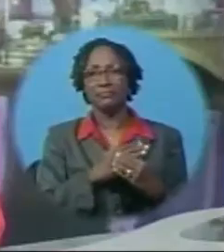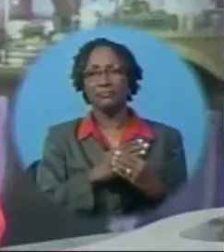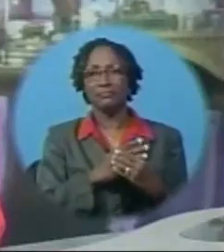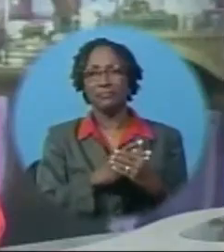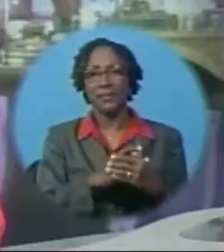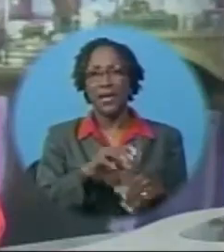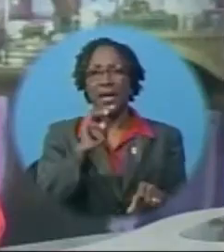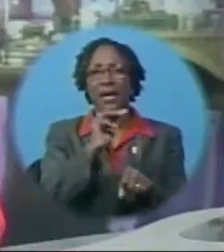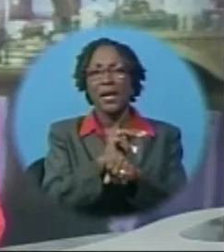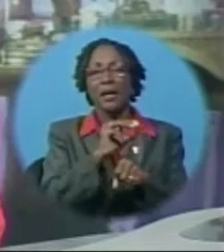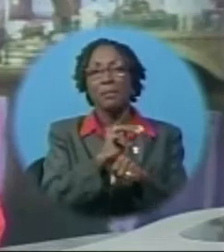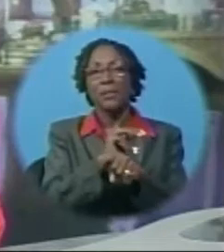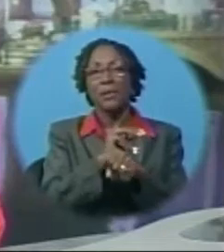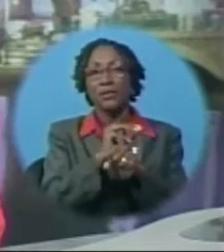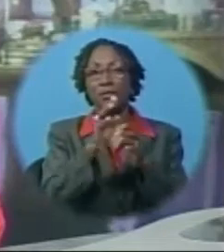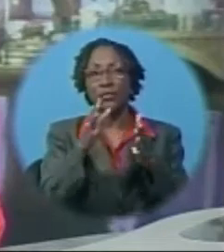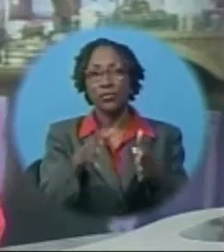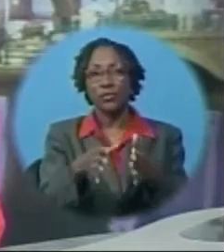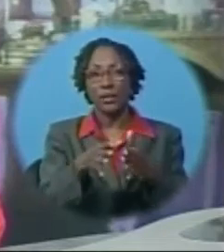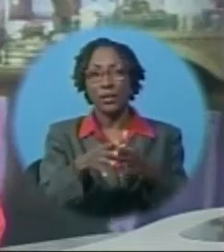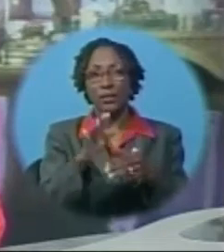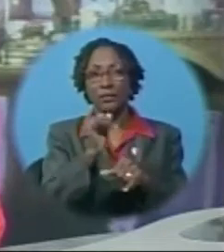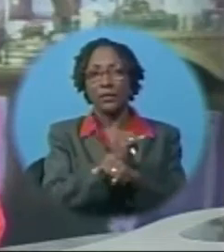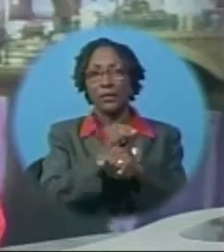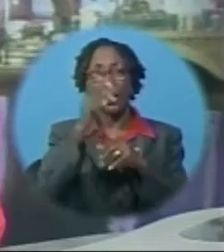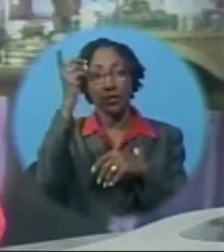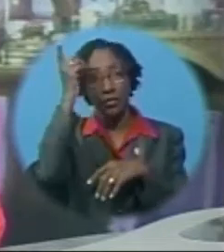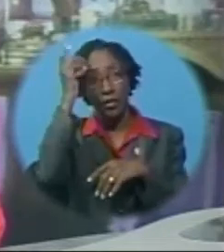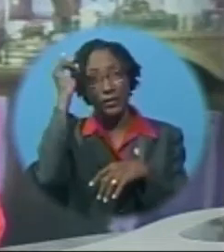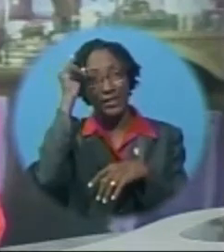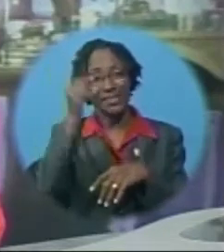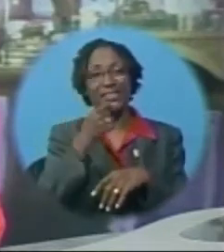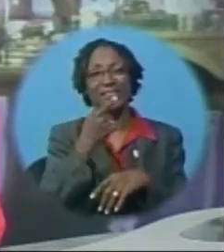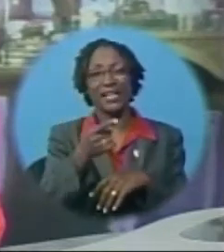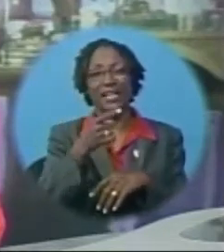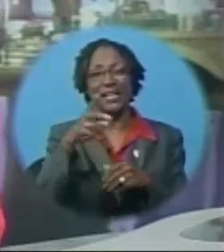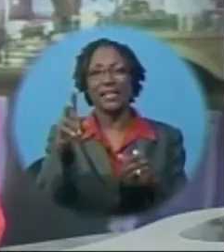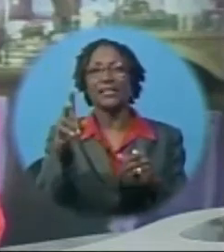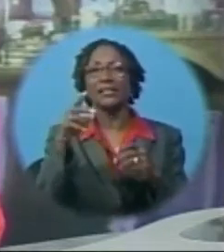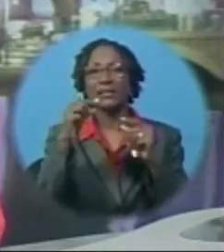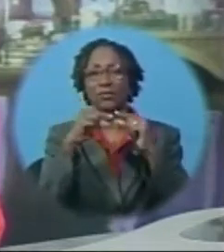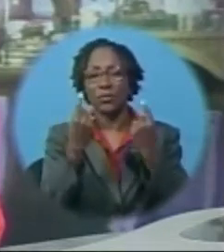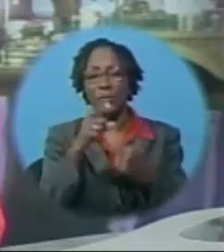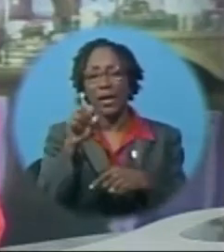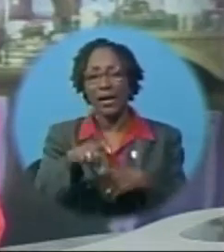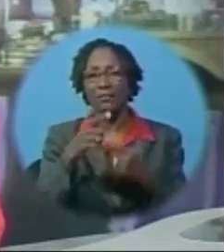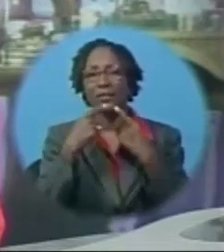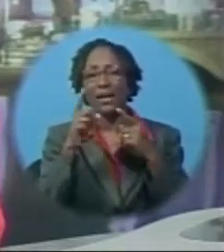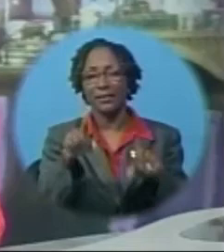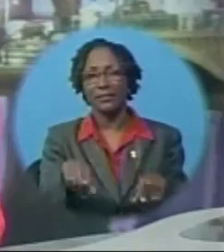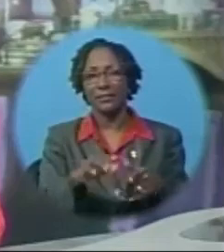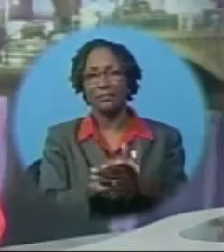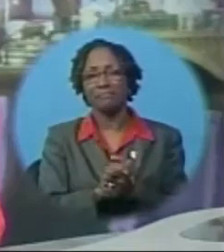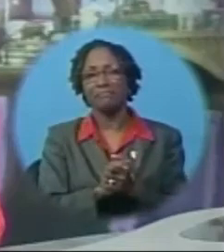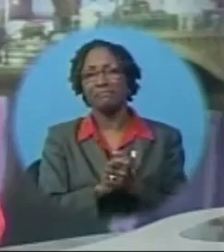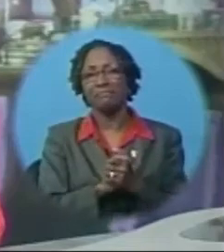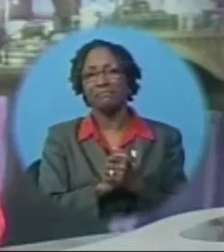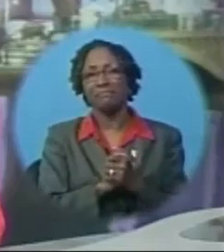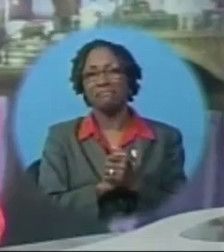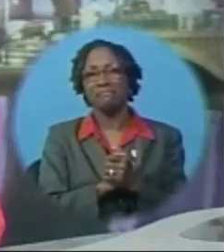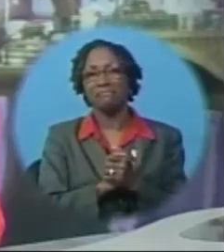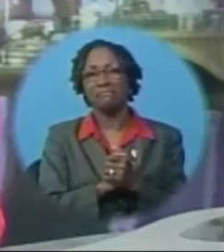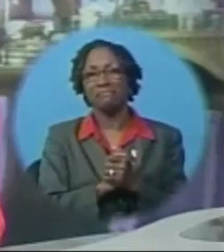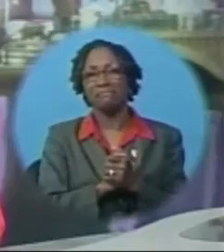Industry, Commerce and Business, Donville Innes, says the party has to answer for any shortcomings. We knew and we